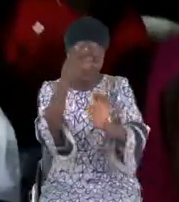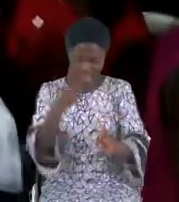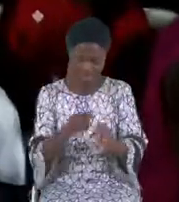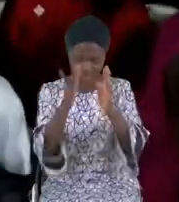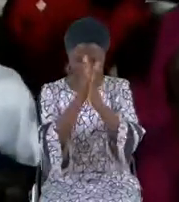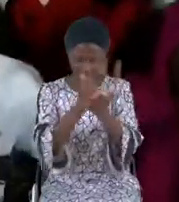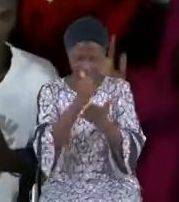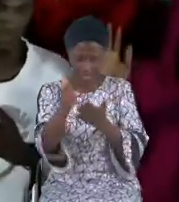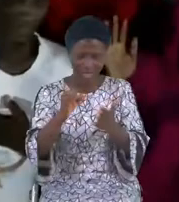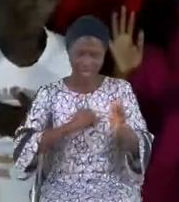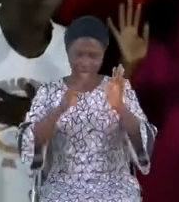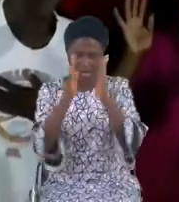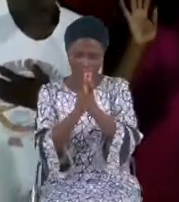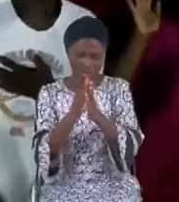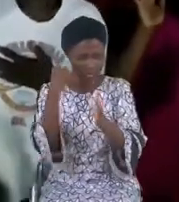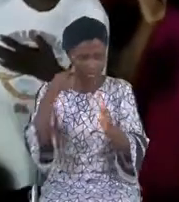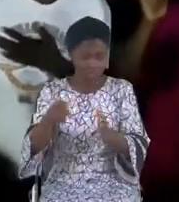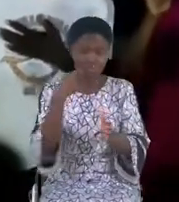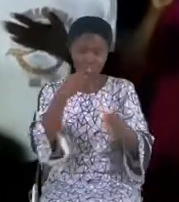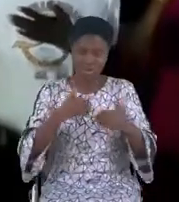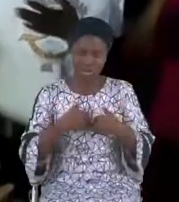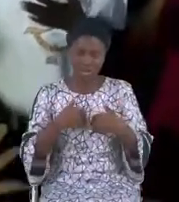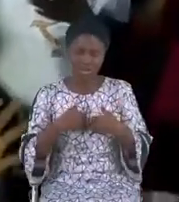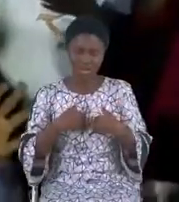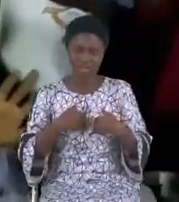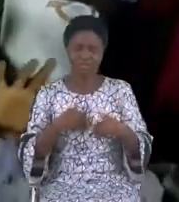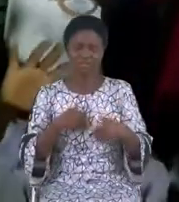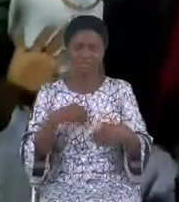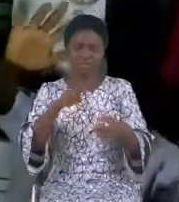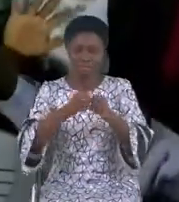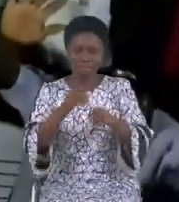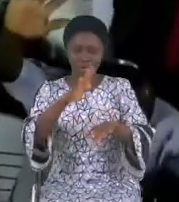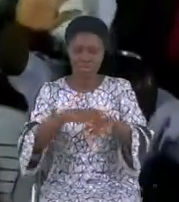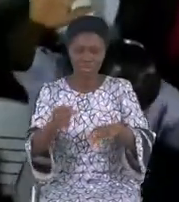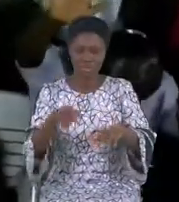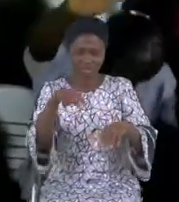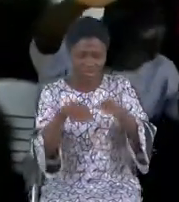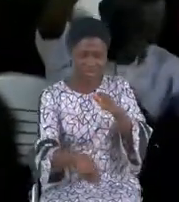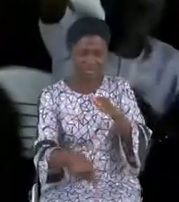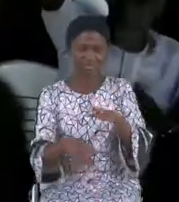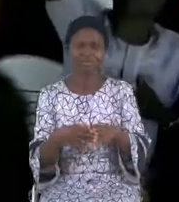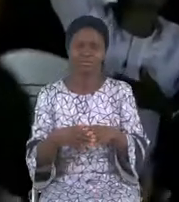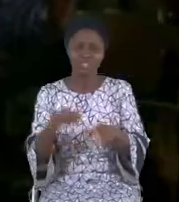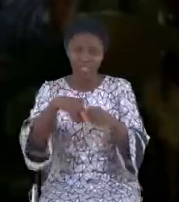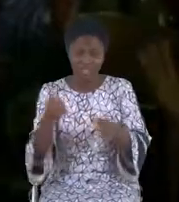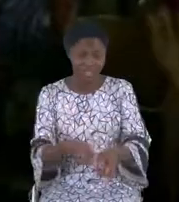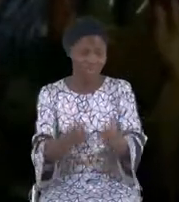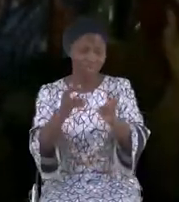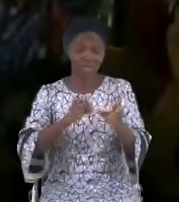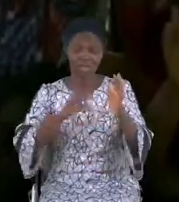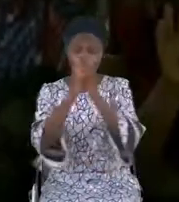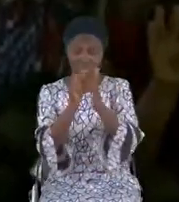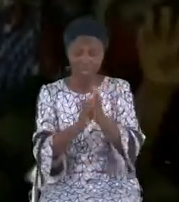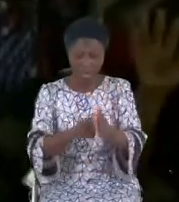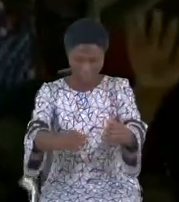i pray for the sovereignties and those who are leaving our lives in any way i pray power from heaven like